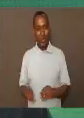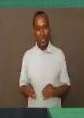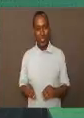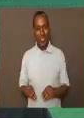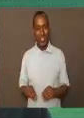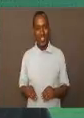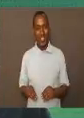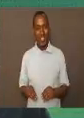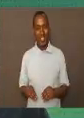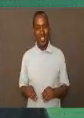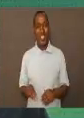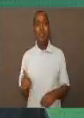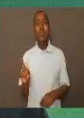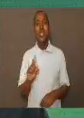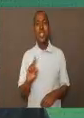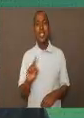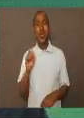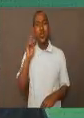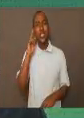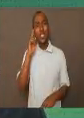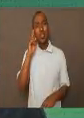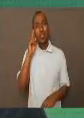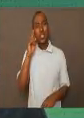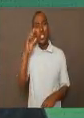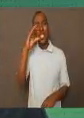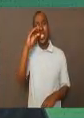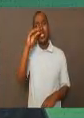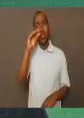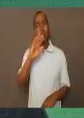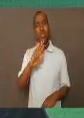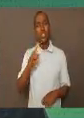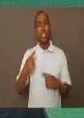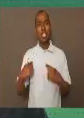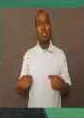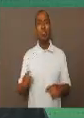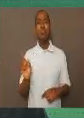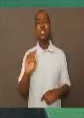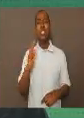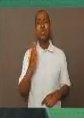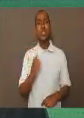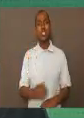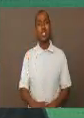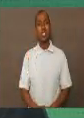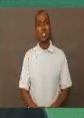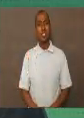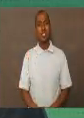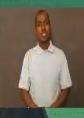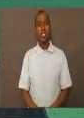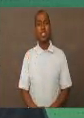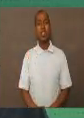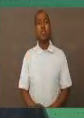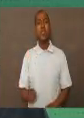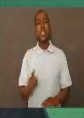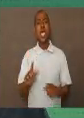Students, what do you think the human heart looks like? How